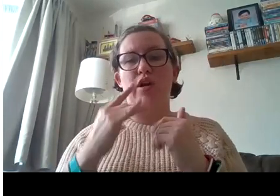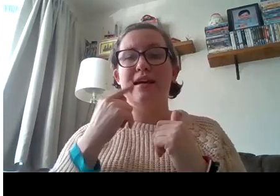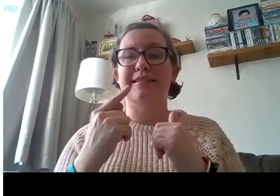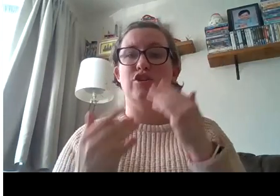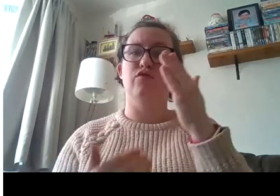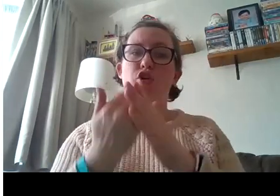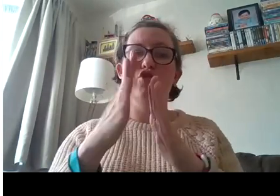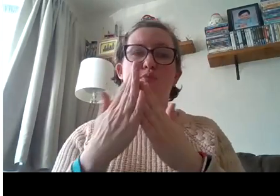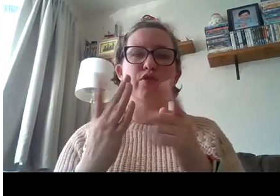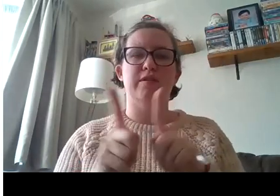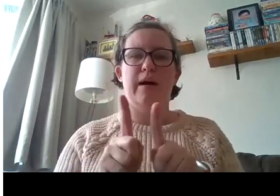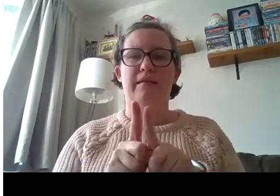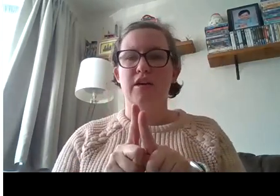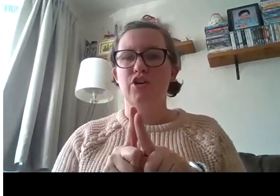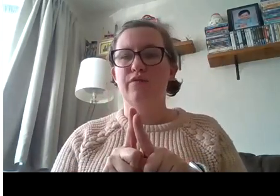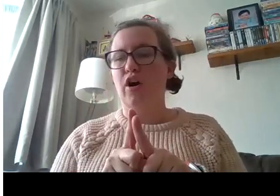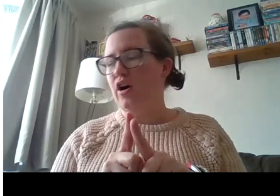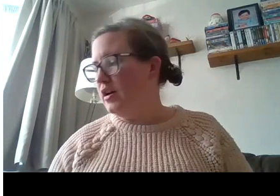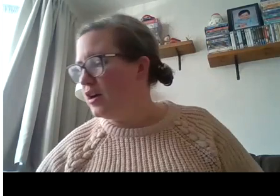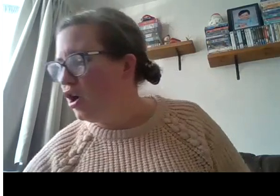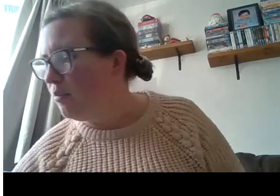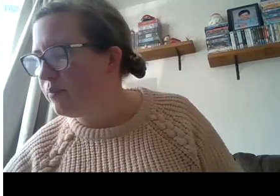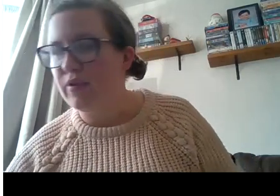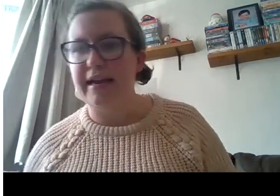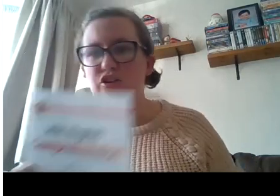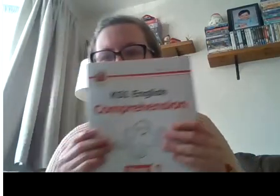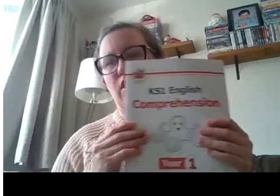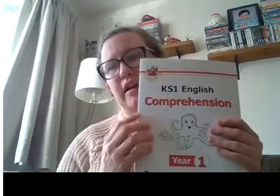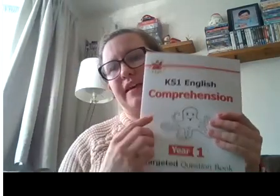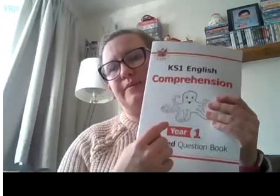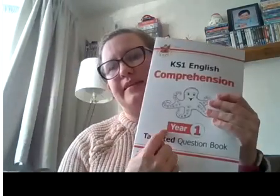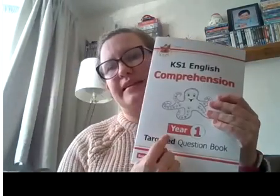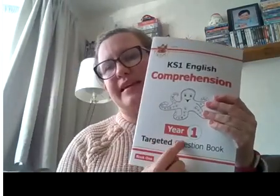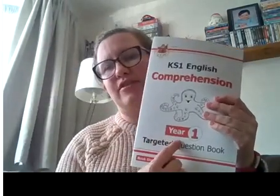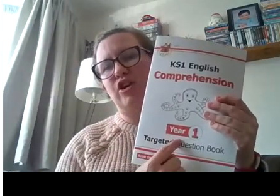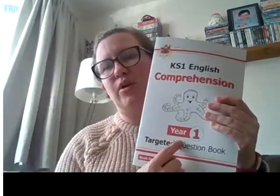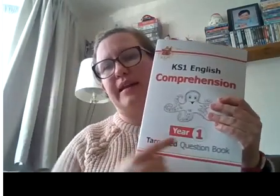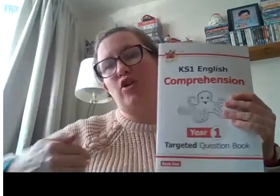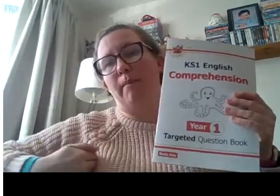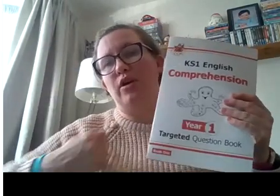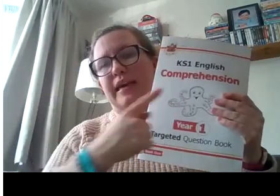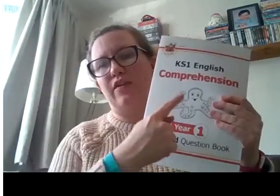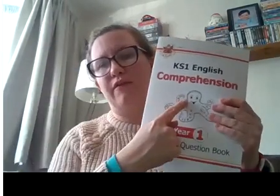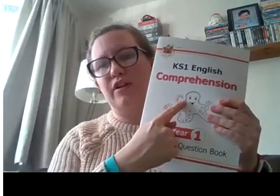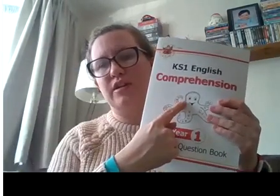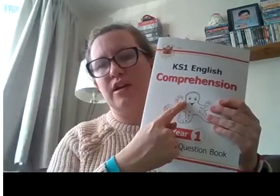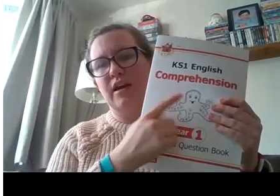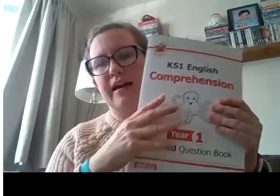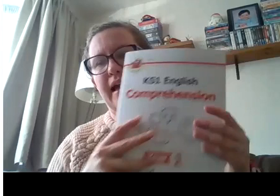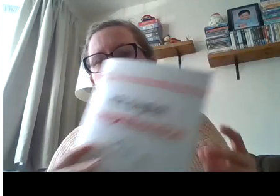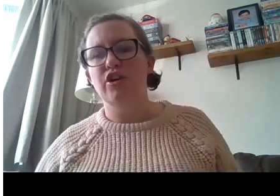2 book, like I said, you've got new books as well. You've got a comprehension one like this, it says year 2 and it's got a monkey on the